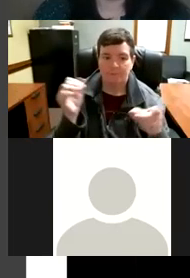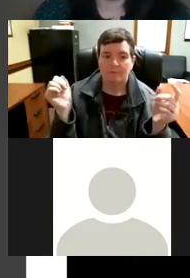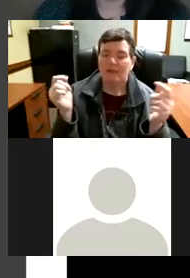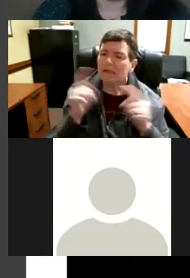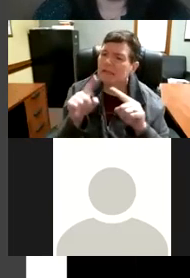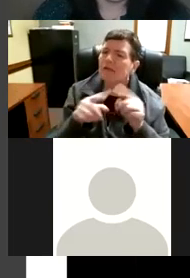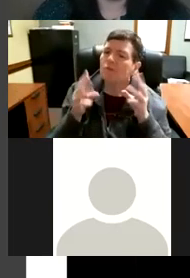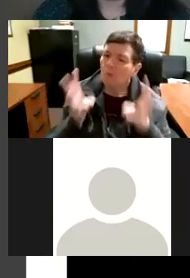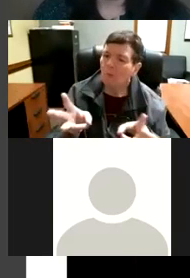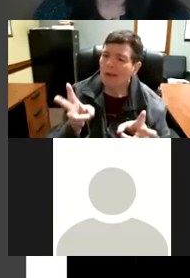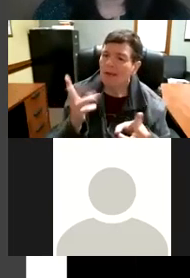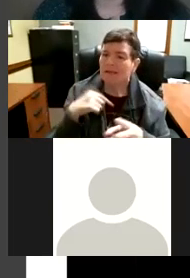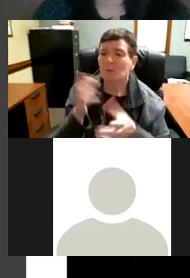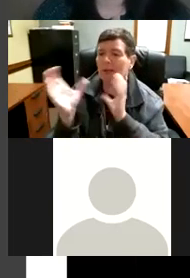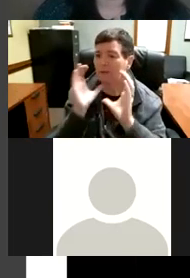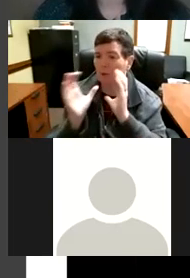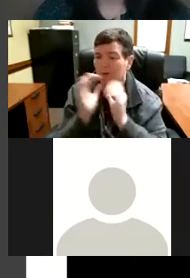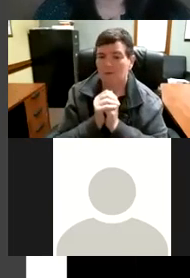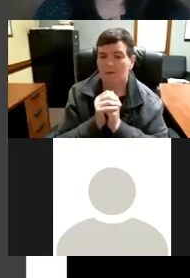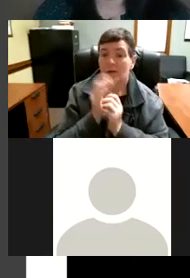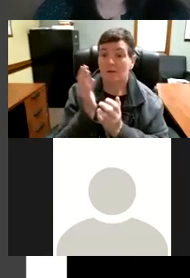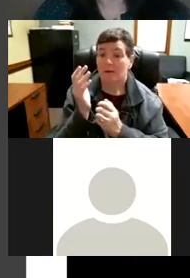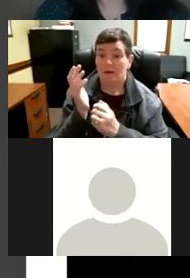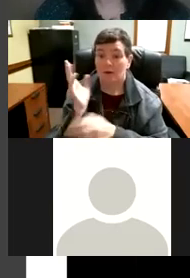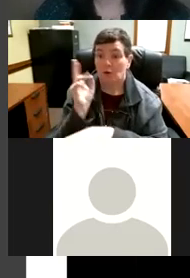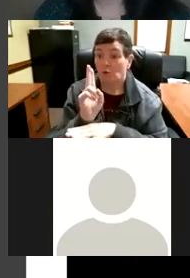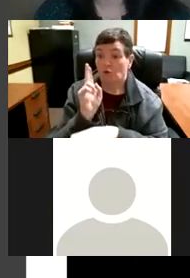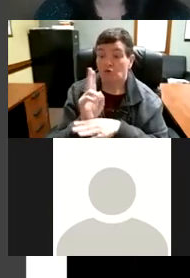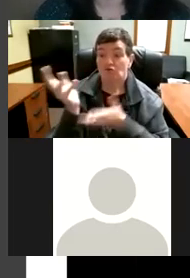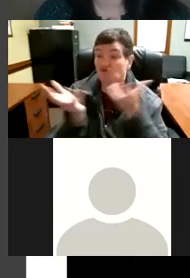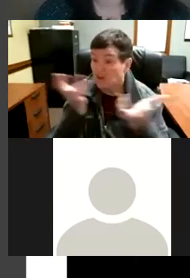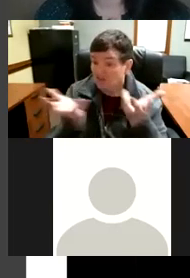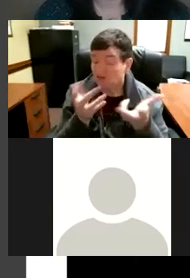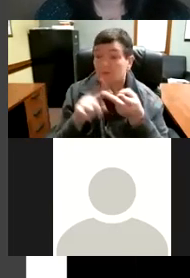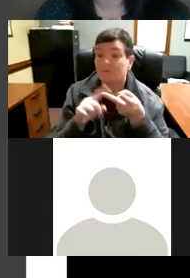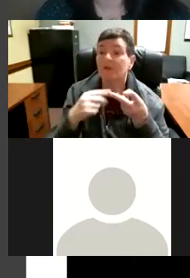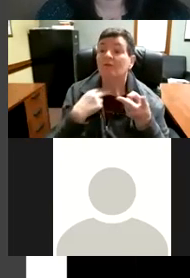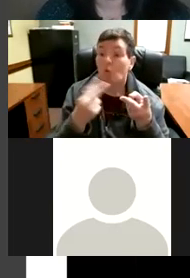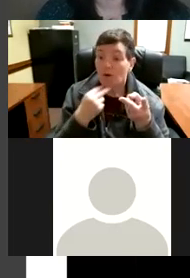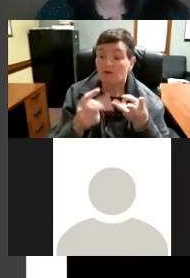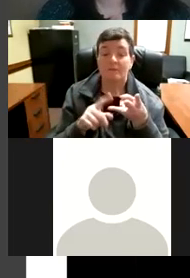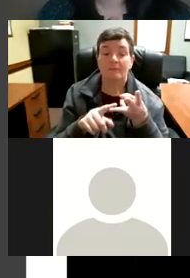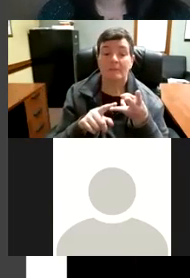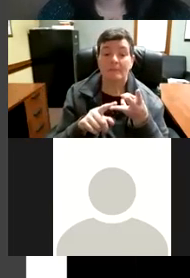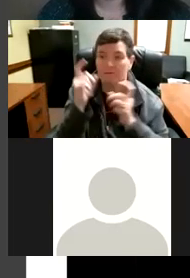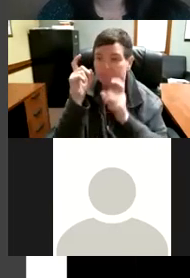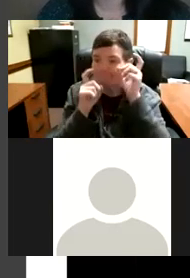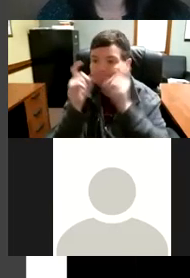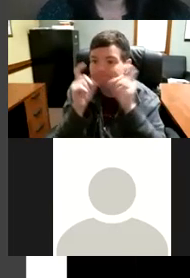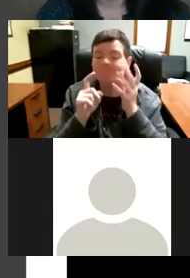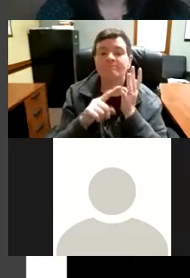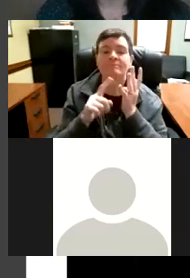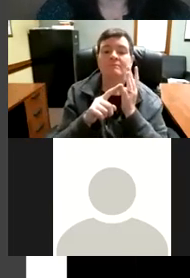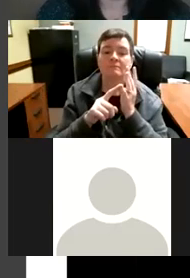ways that we communicate. We use gestures, vocalizations, our facial